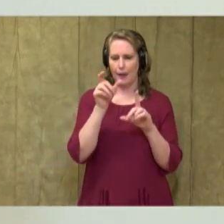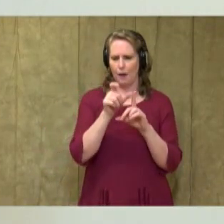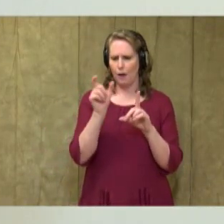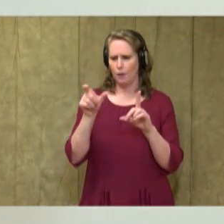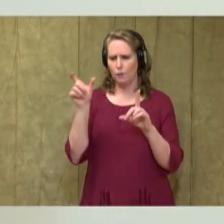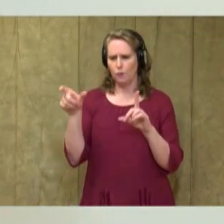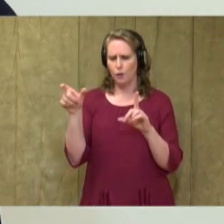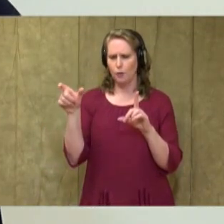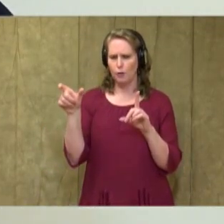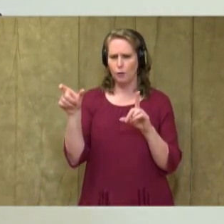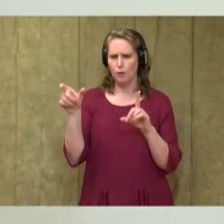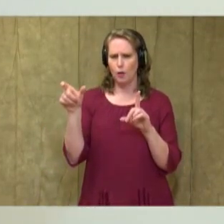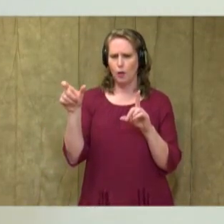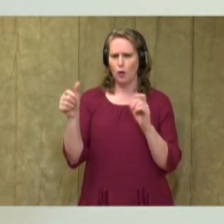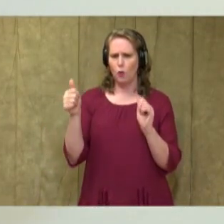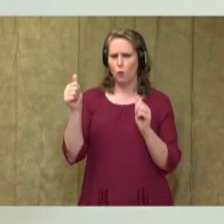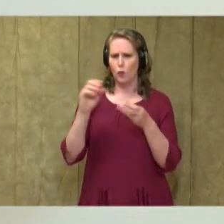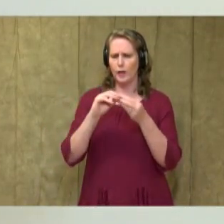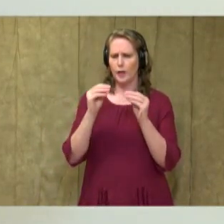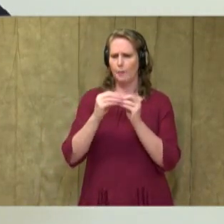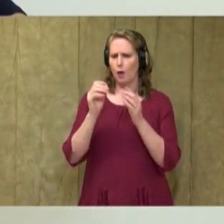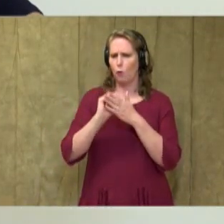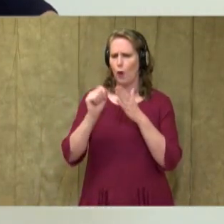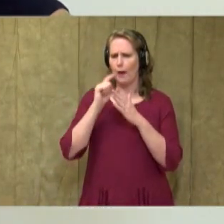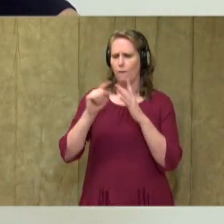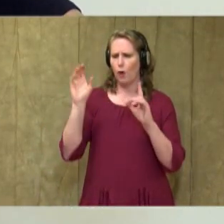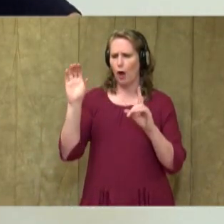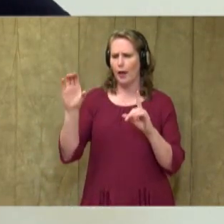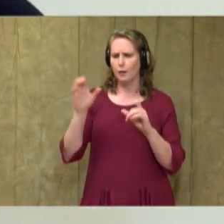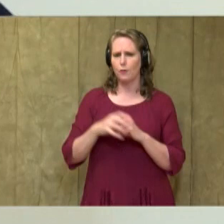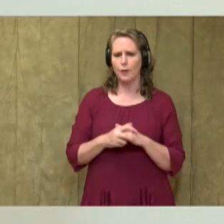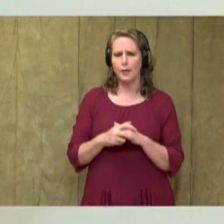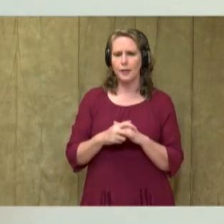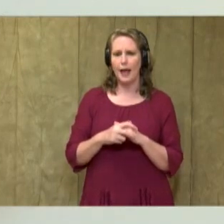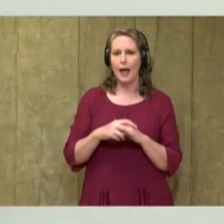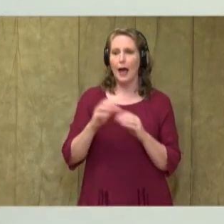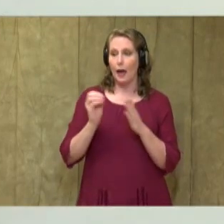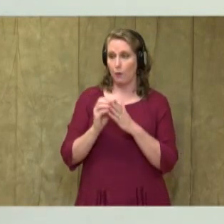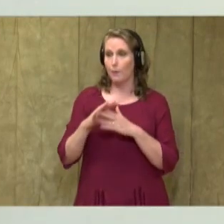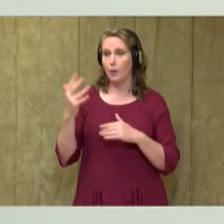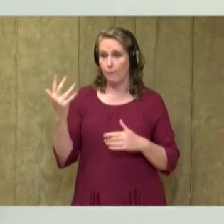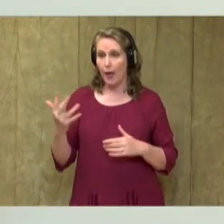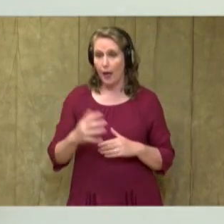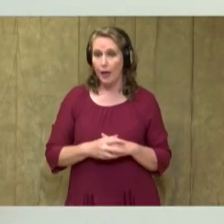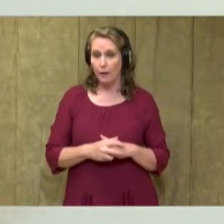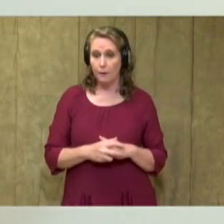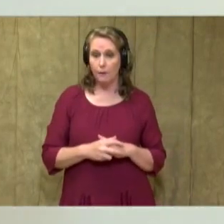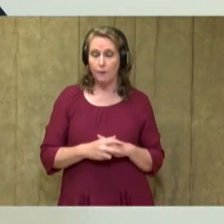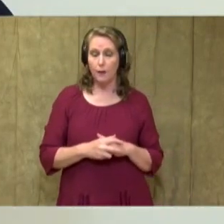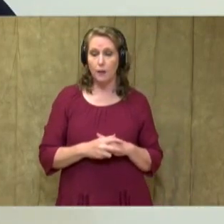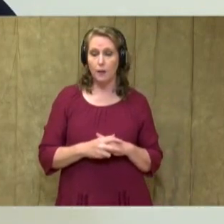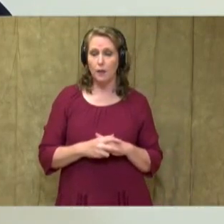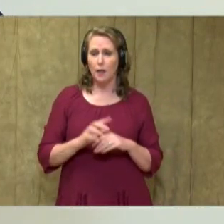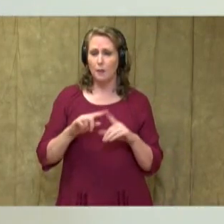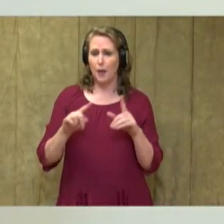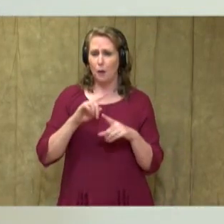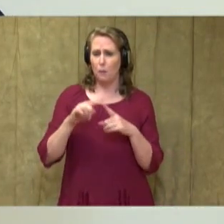chart, what number would I put here for the hundreds? Well, I would put a 5.